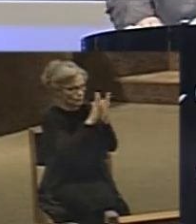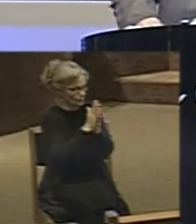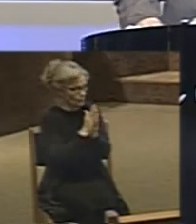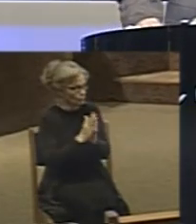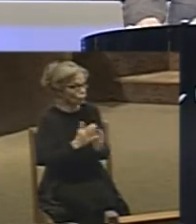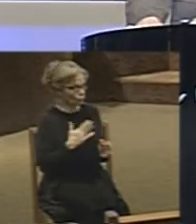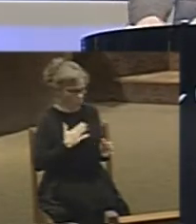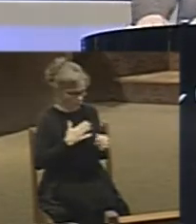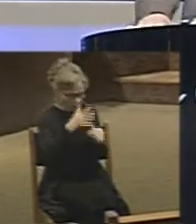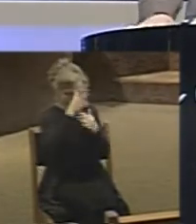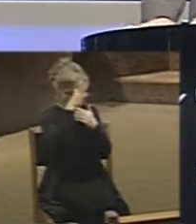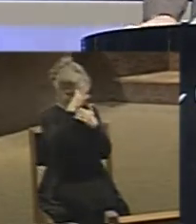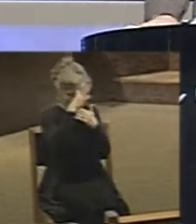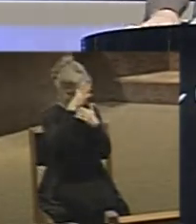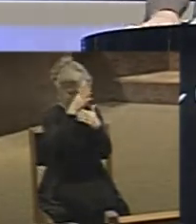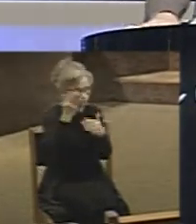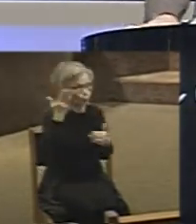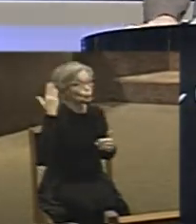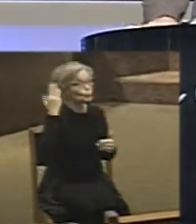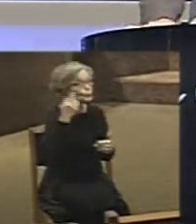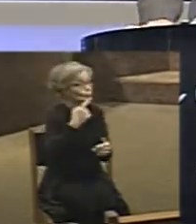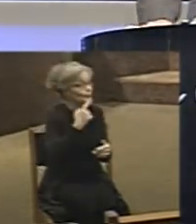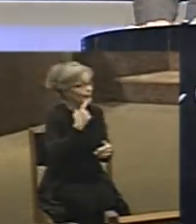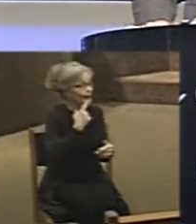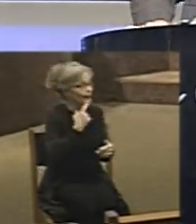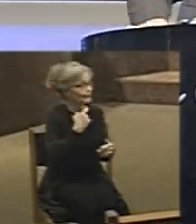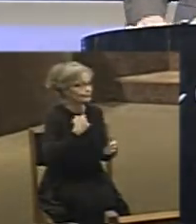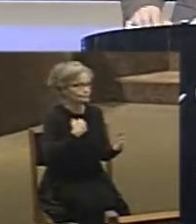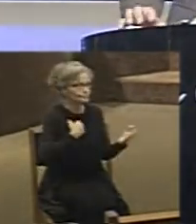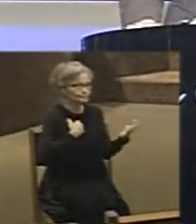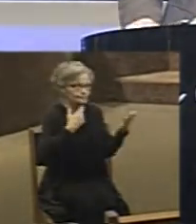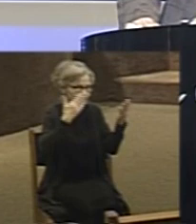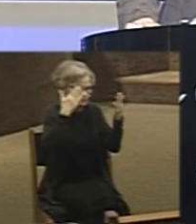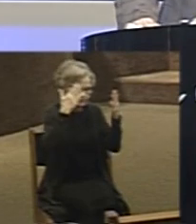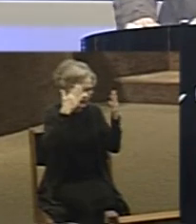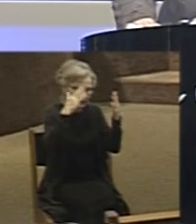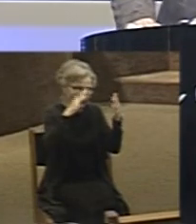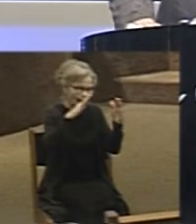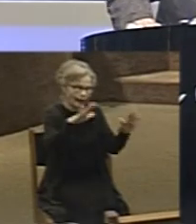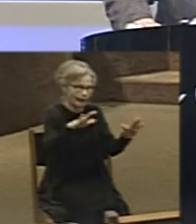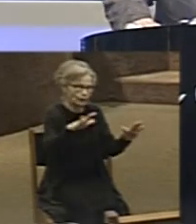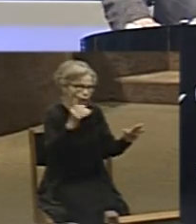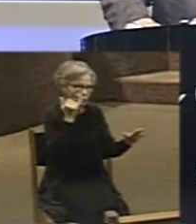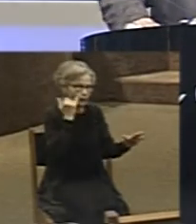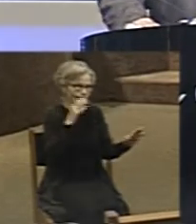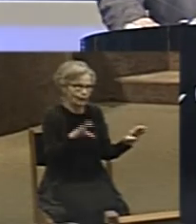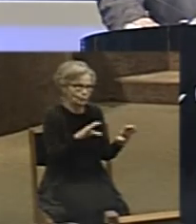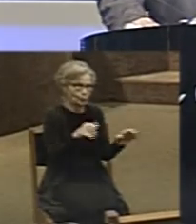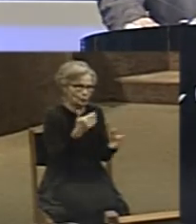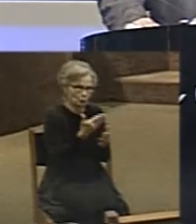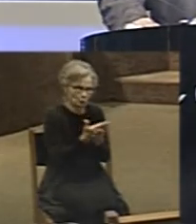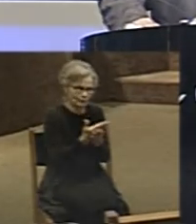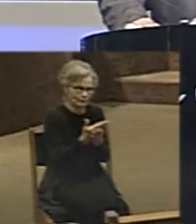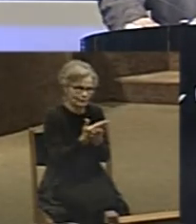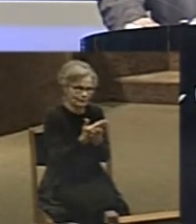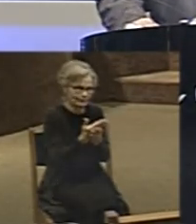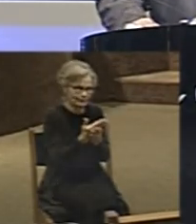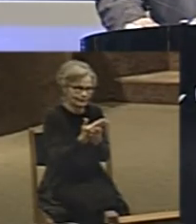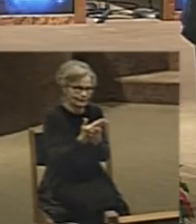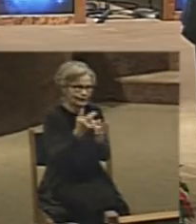My dad used to tell me, I won't really know how well I did till somebody puts you in the ground.